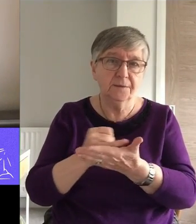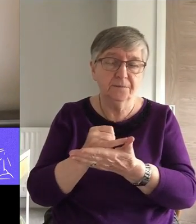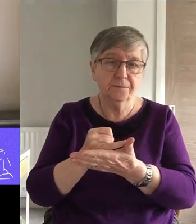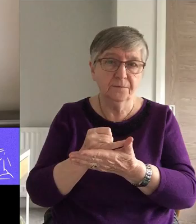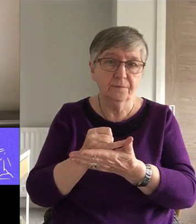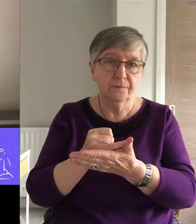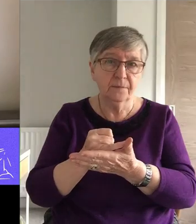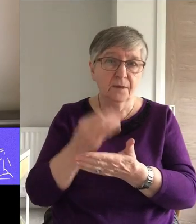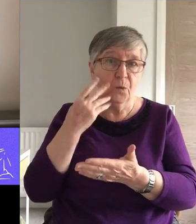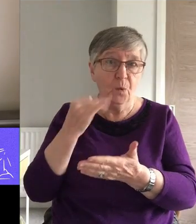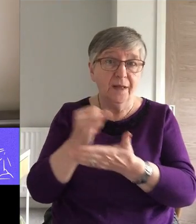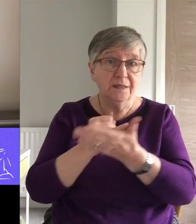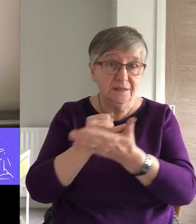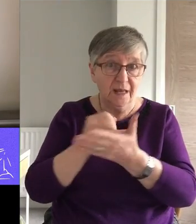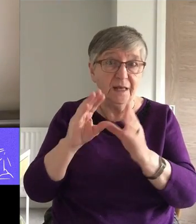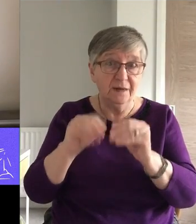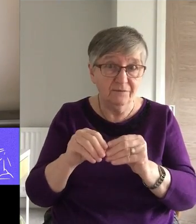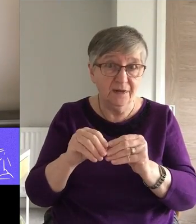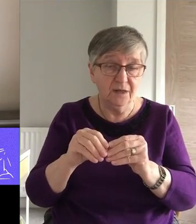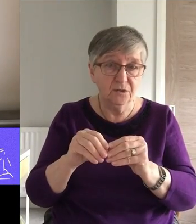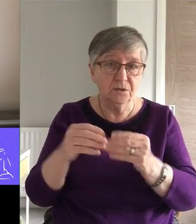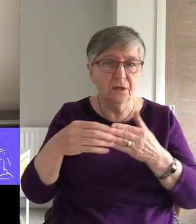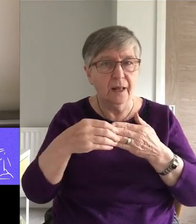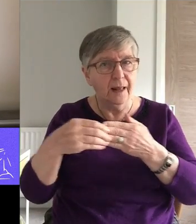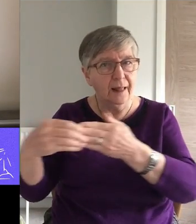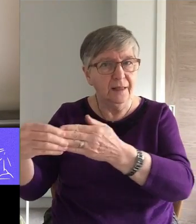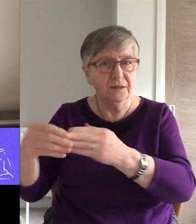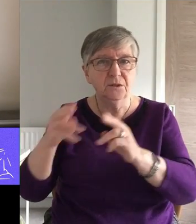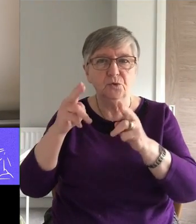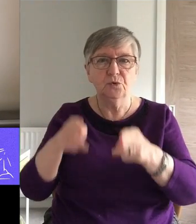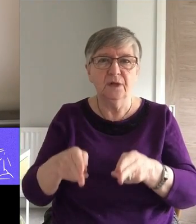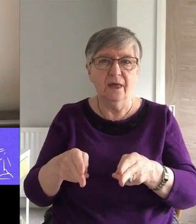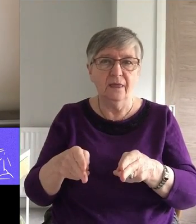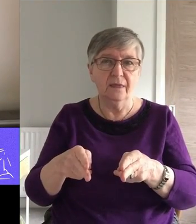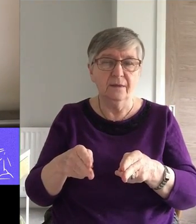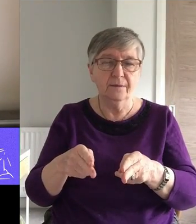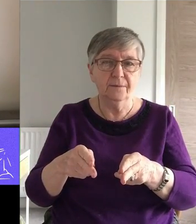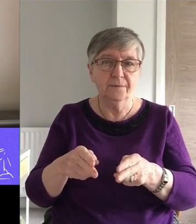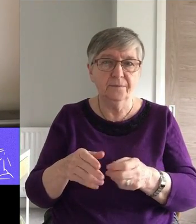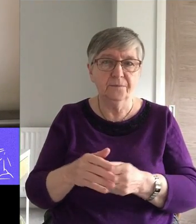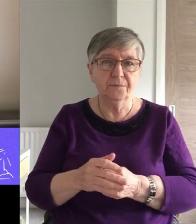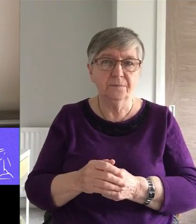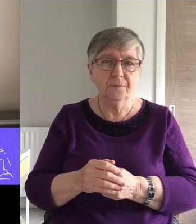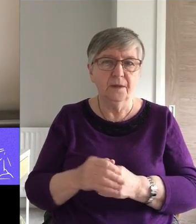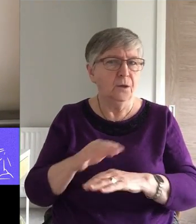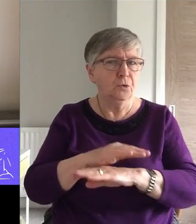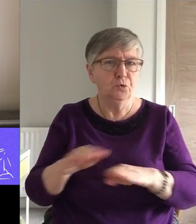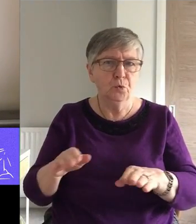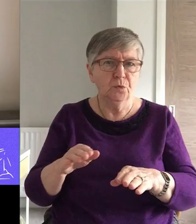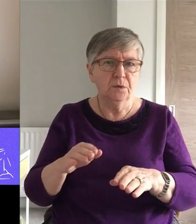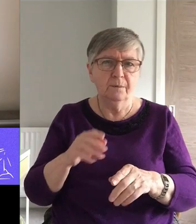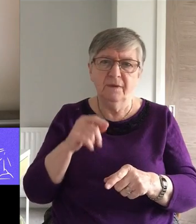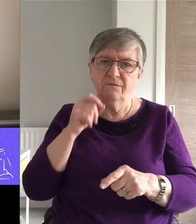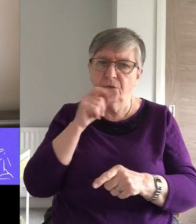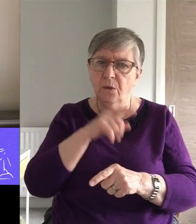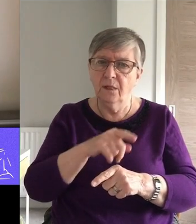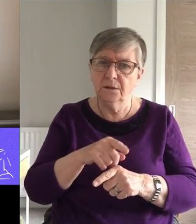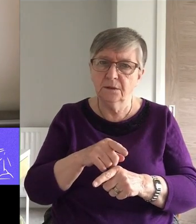sin, and sin, when it is full grown, gives birth to death. Don't be deceived, my